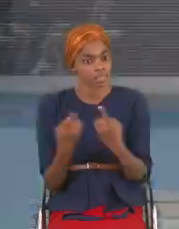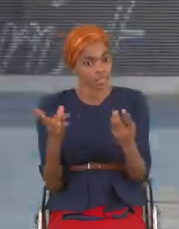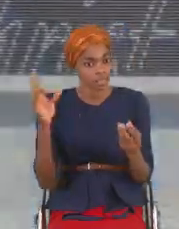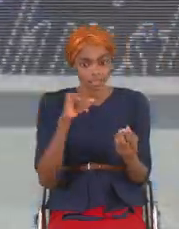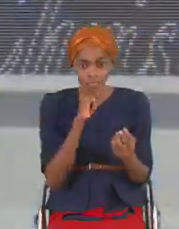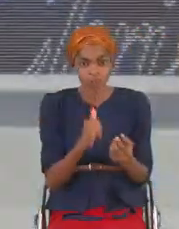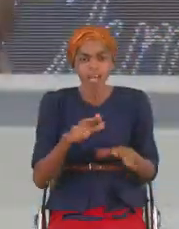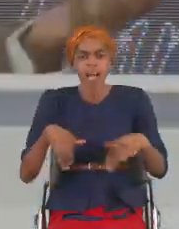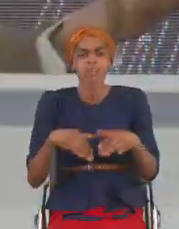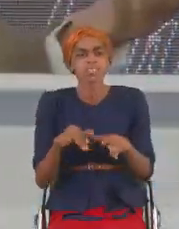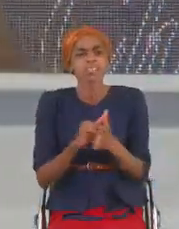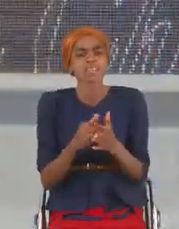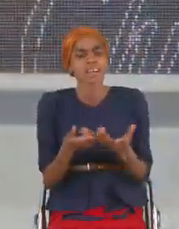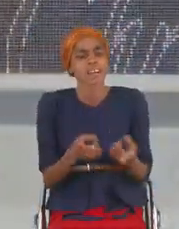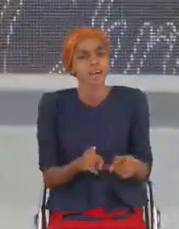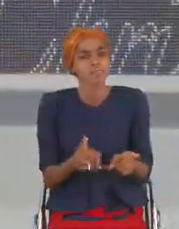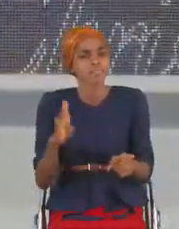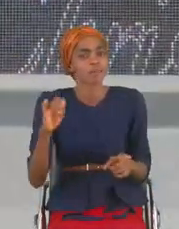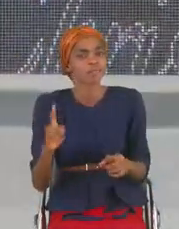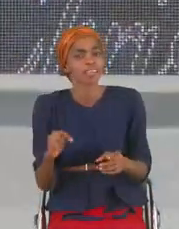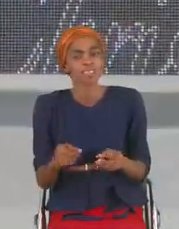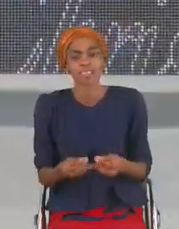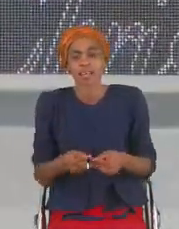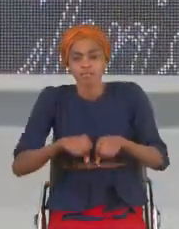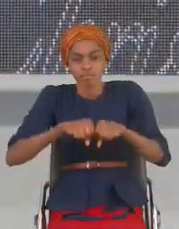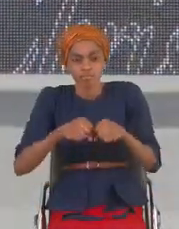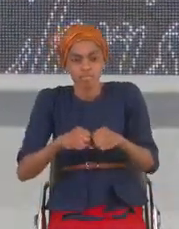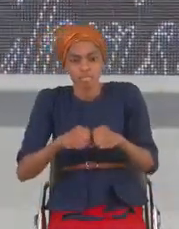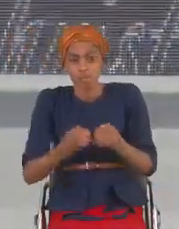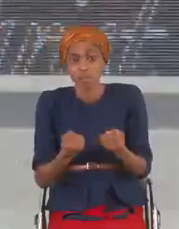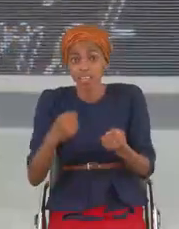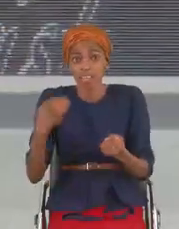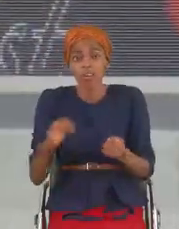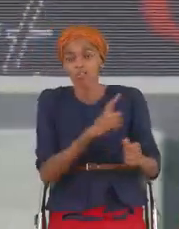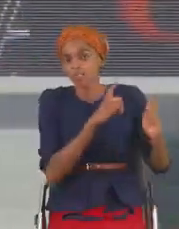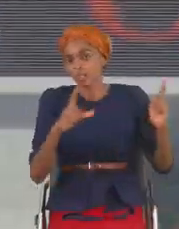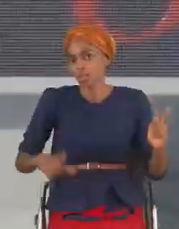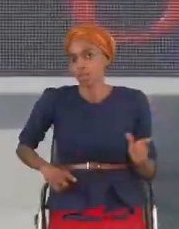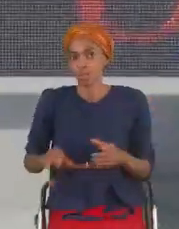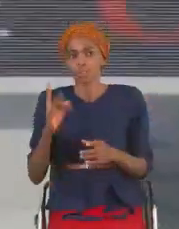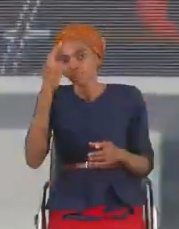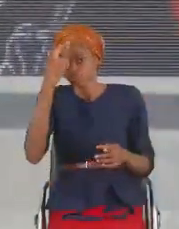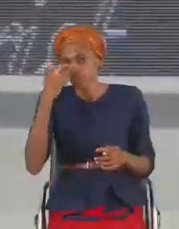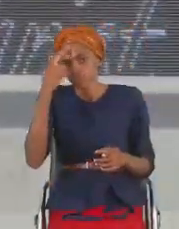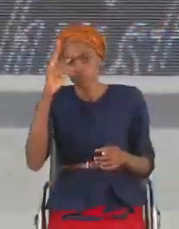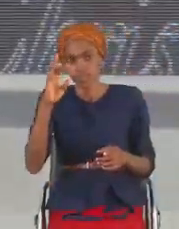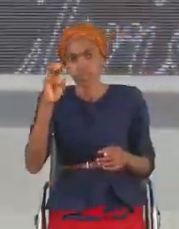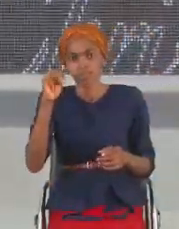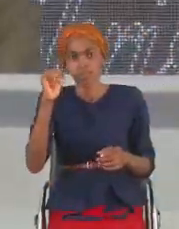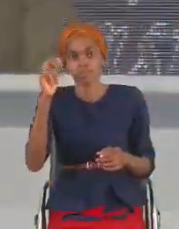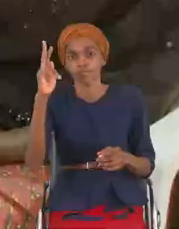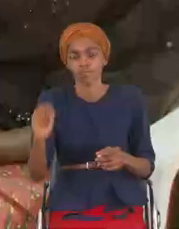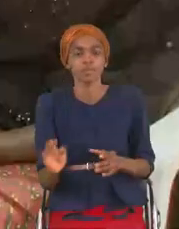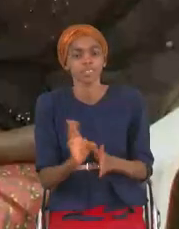that happen? It's by the making of the Lord. Look at Romans chapter 6, verse